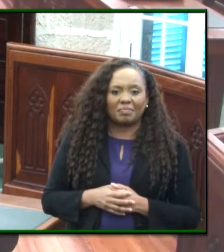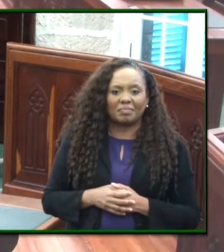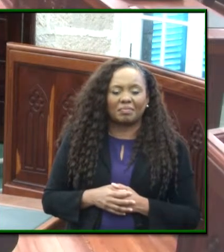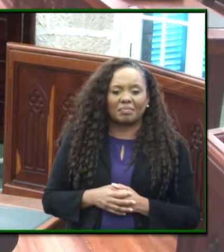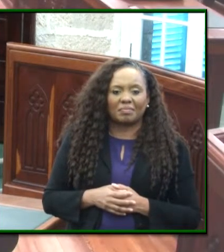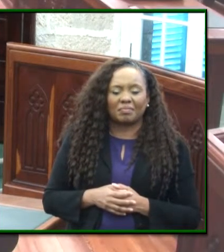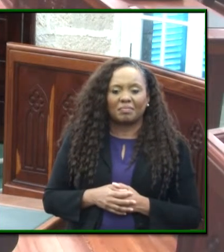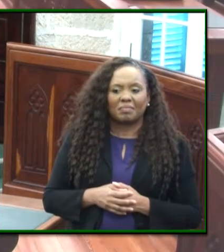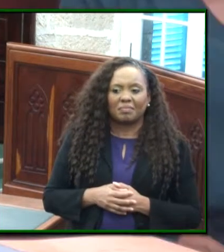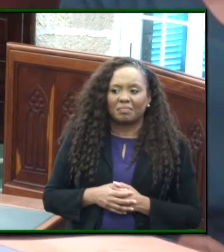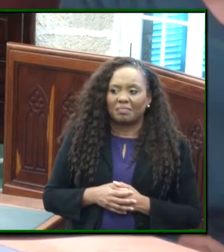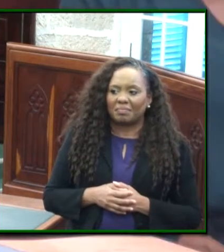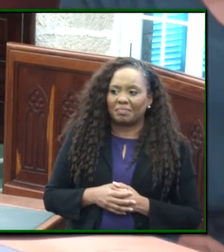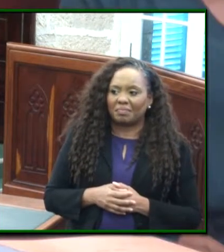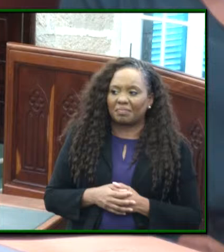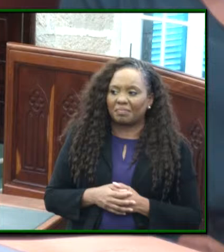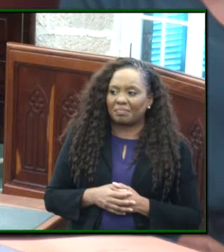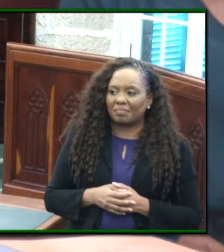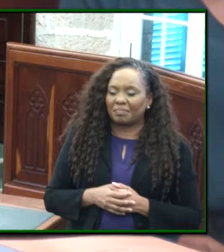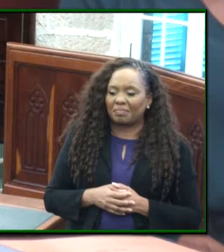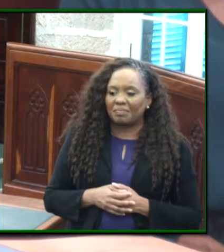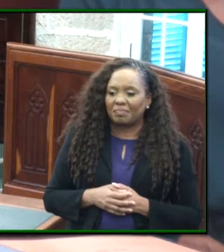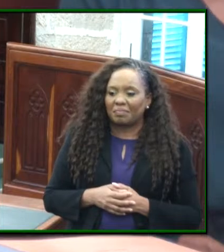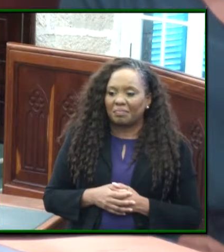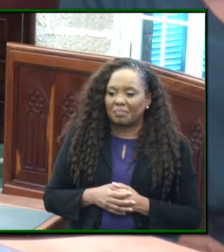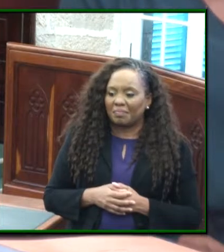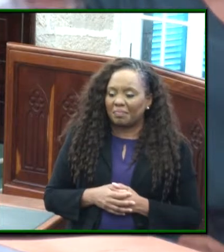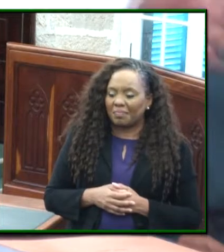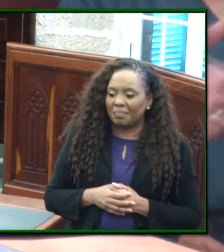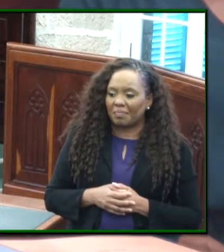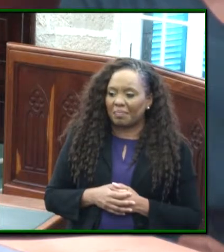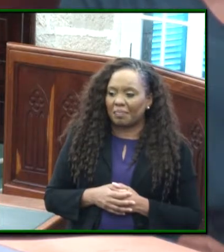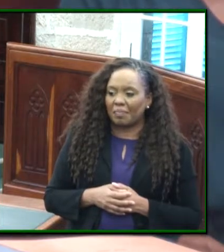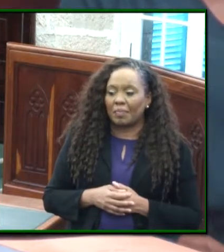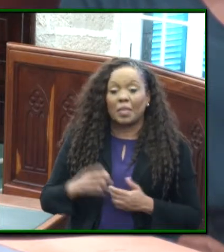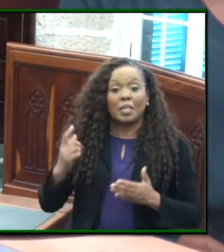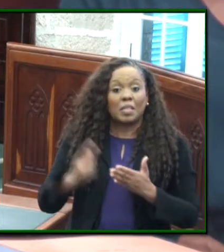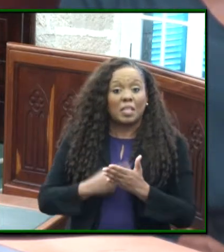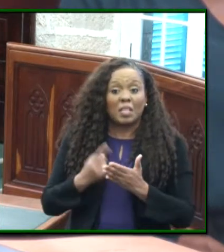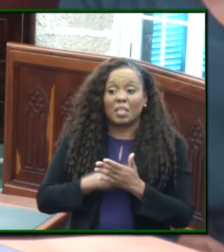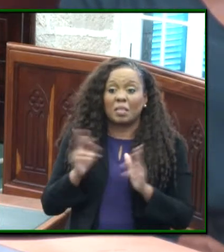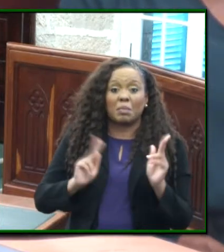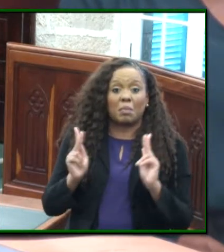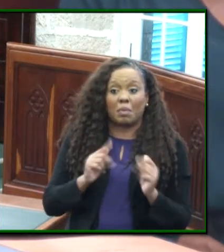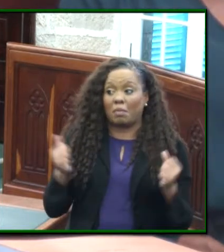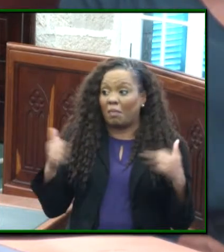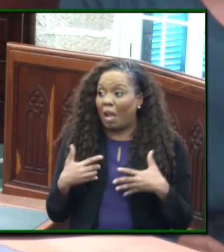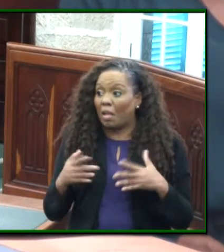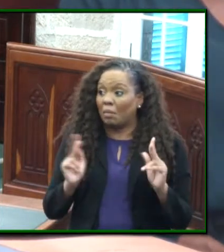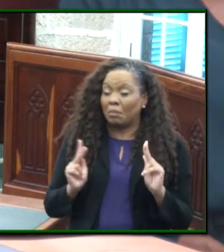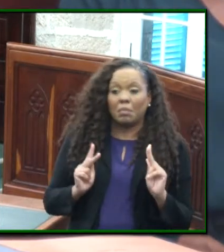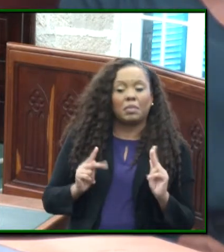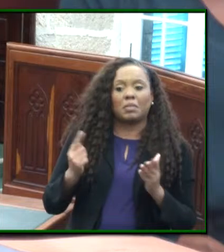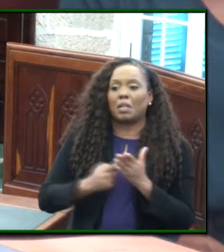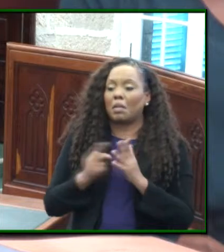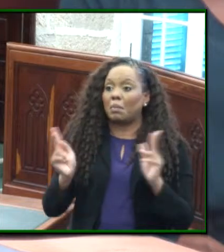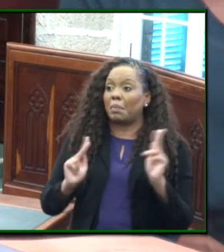A lot of times we don't get cooperation when we need it because people are afraid of persons. They're afraid of the image of